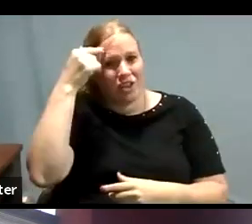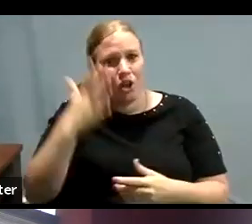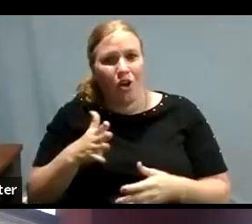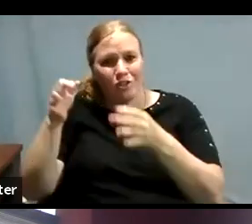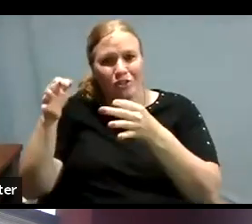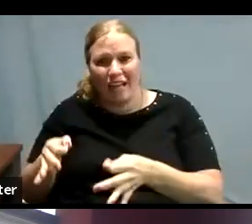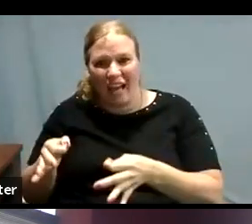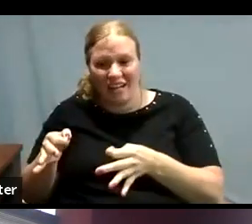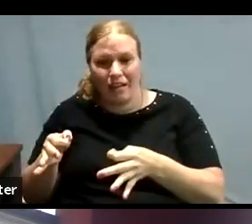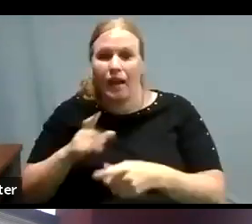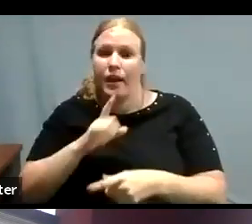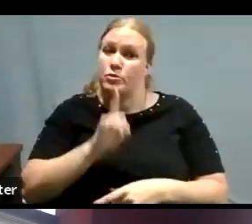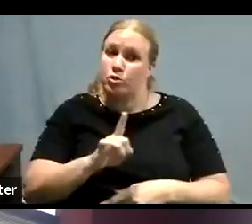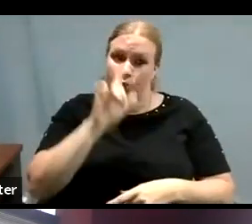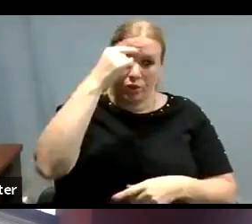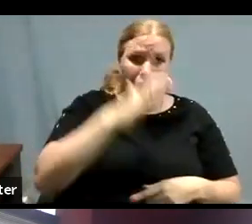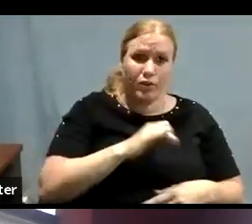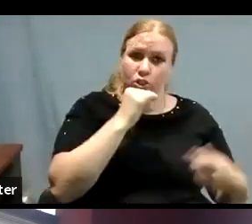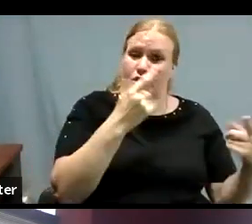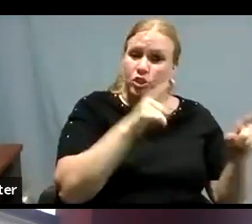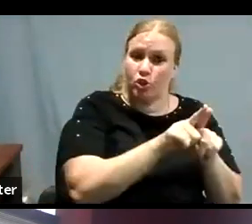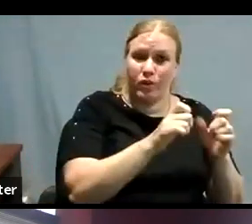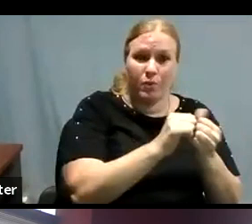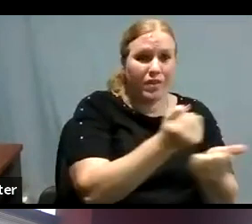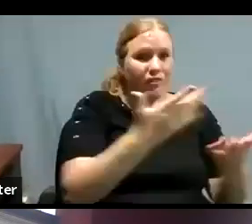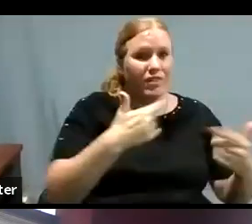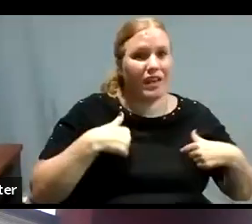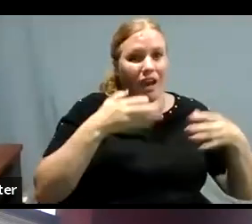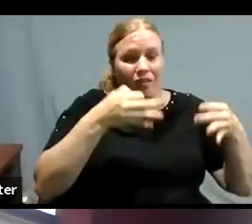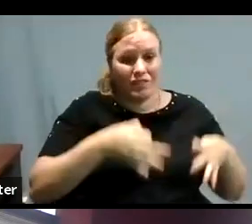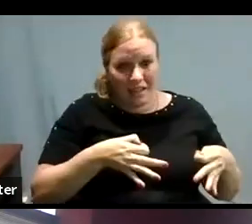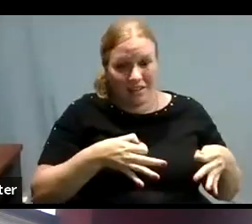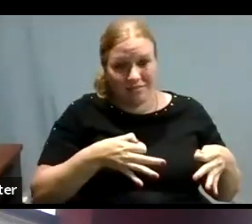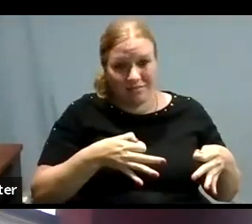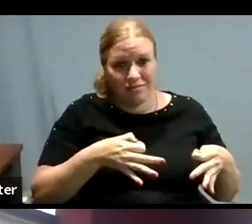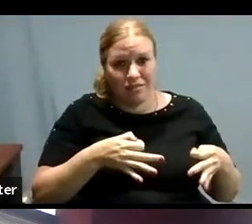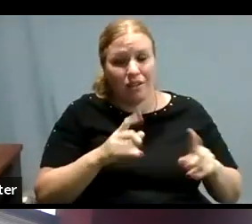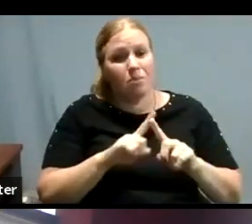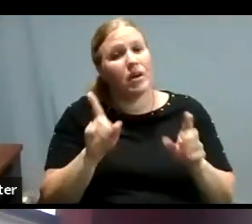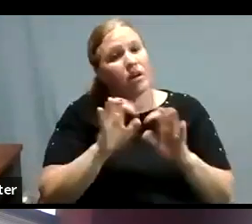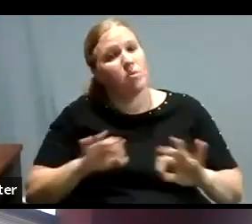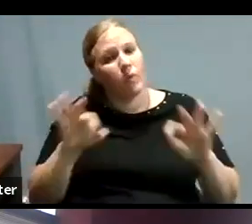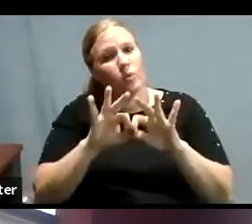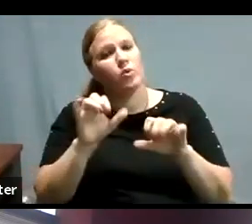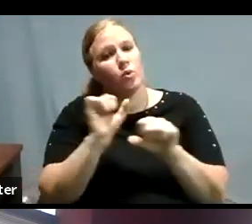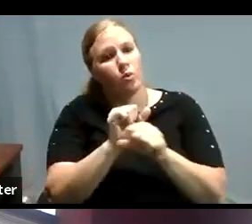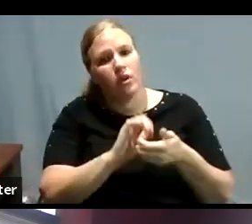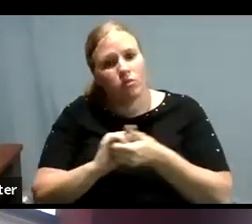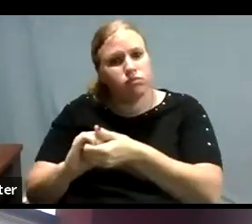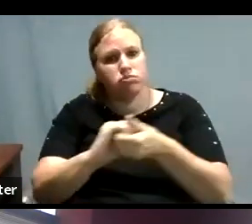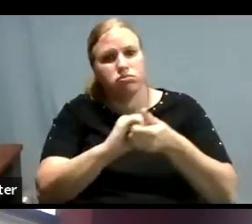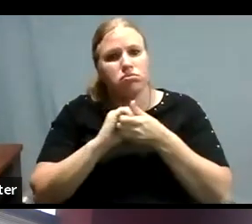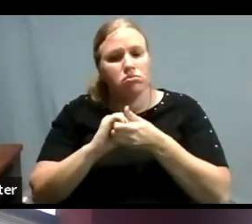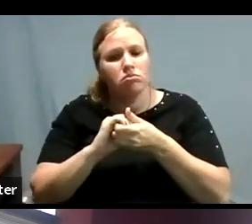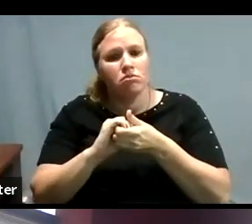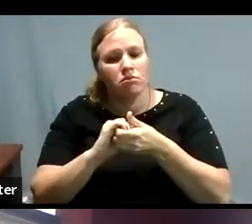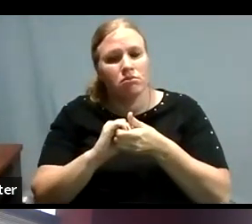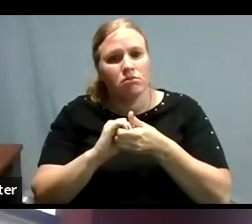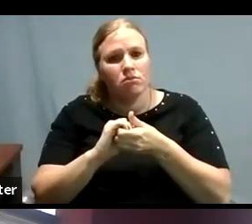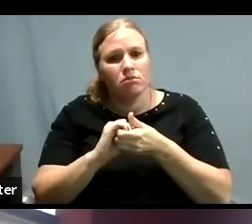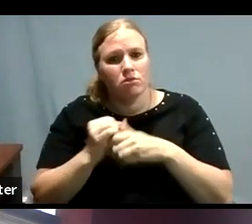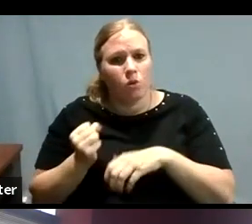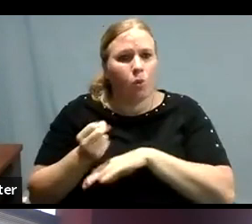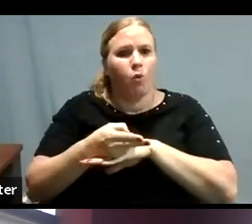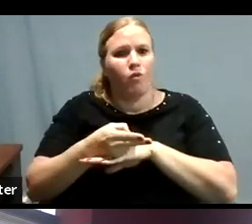done. But at the end of the day, we need to work together to overcome this